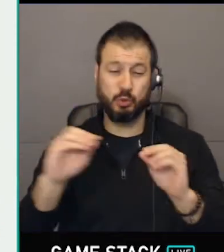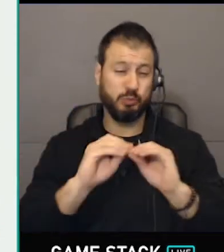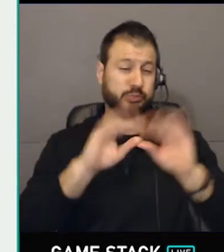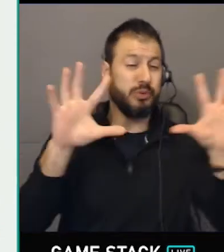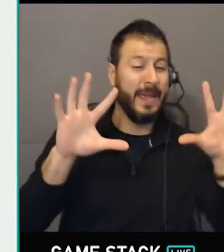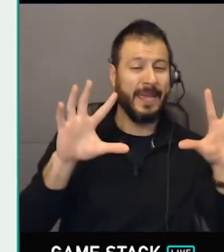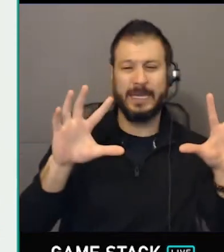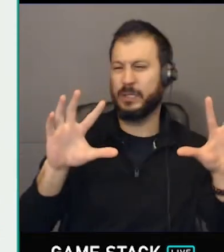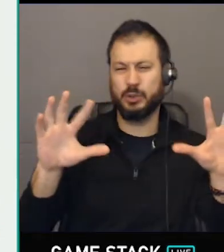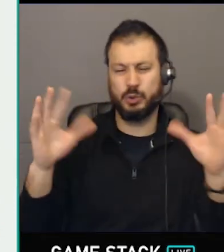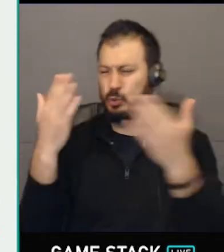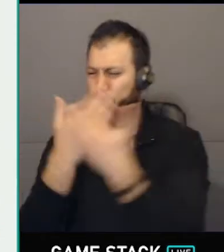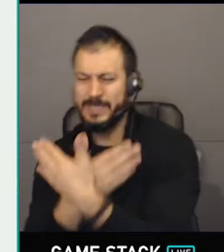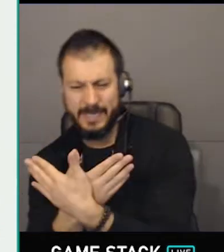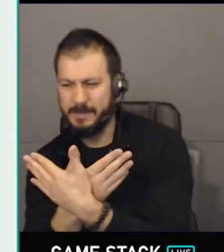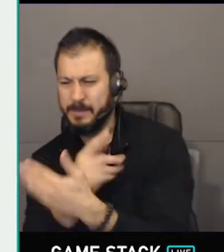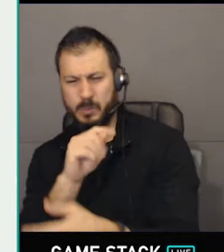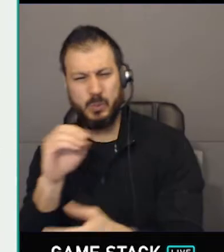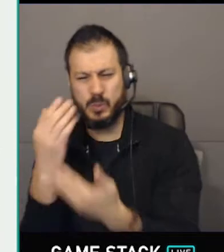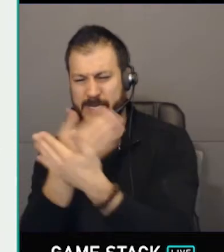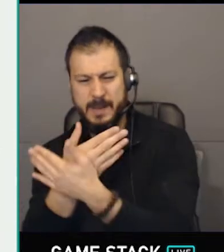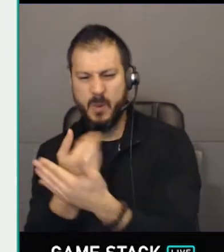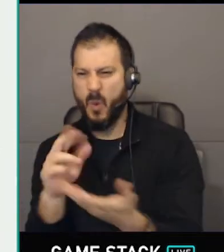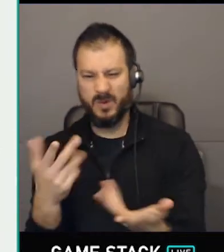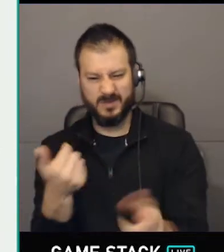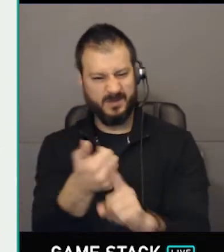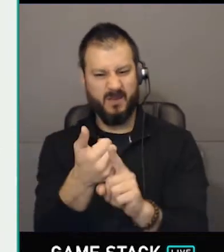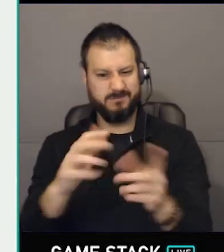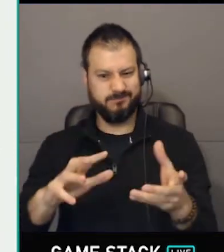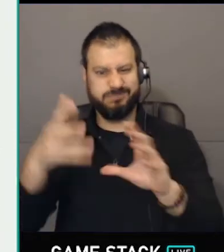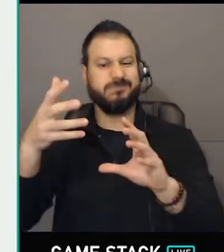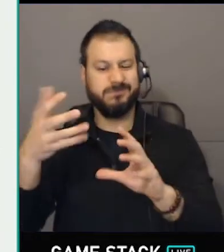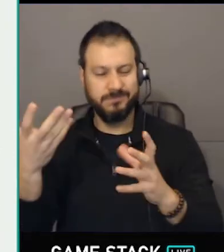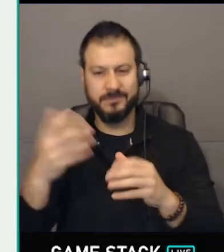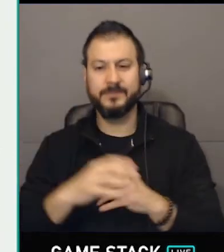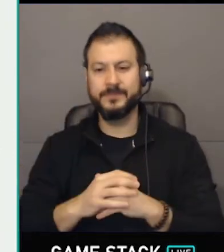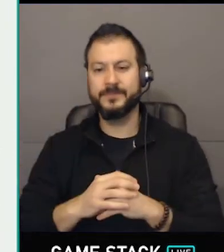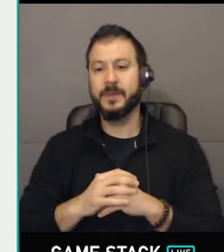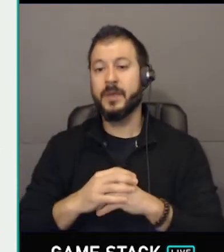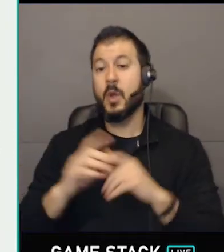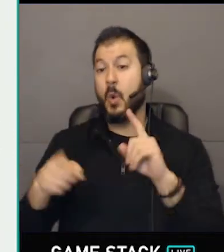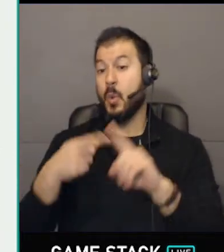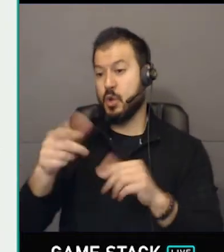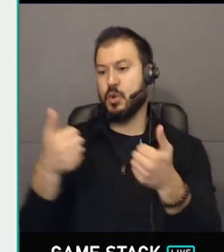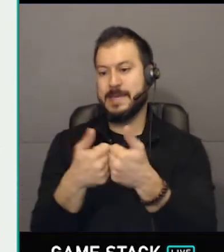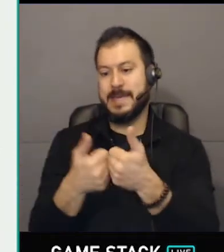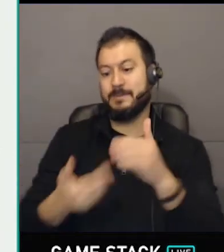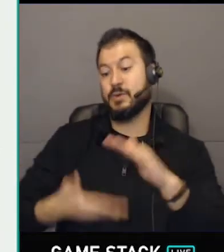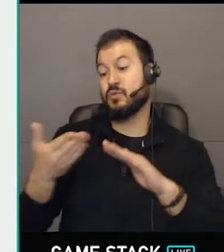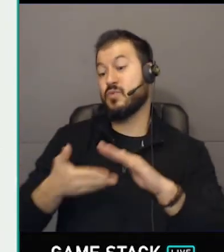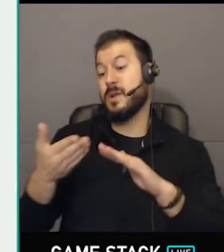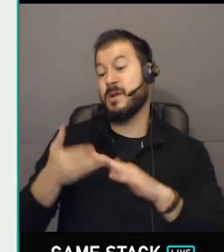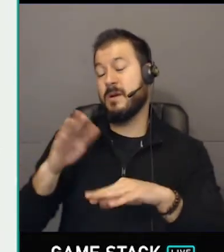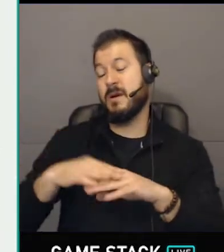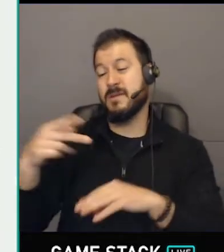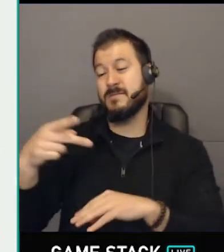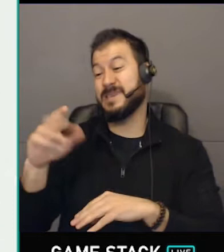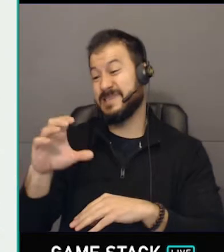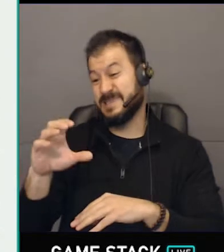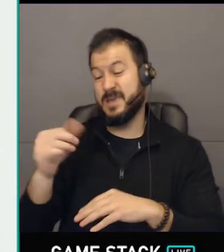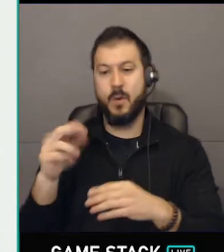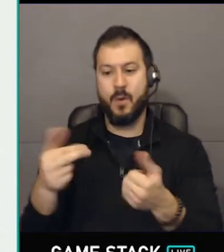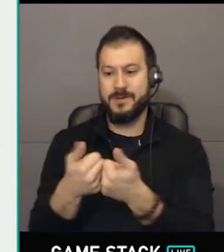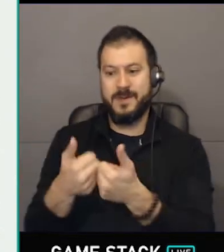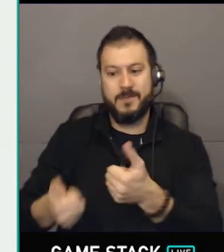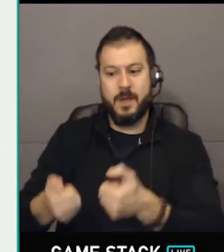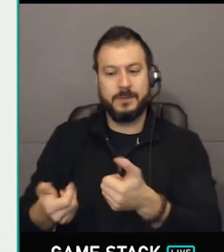of possibly dubious image enhancements. And of course, when your game is running on a PC or console, you have no way of actually knowing